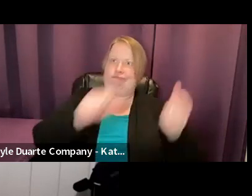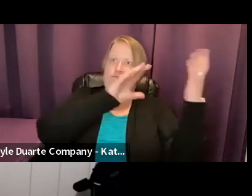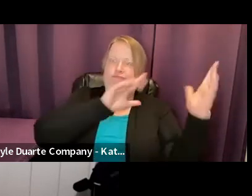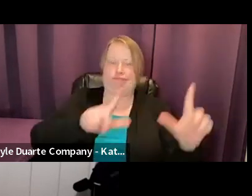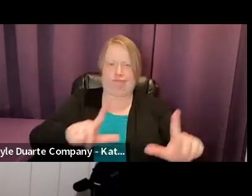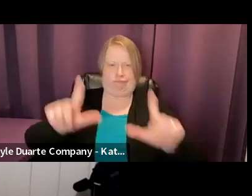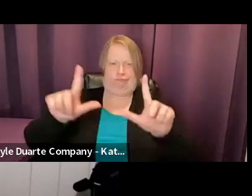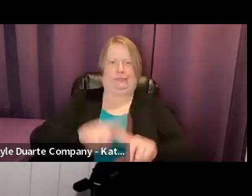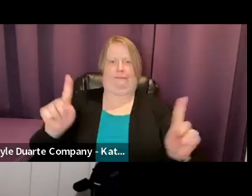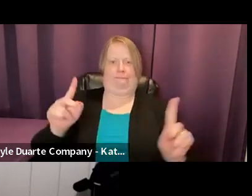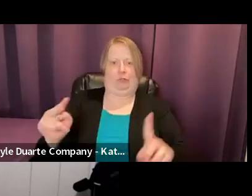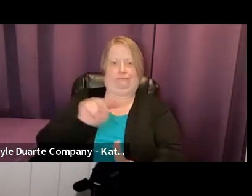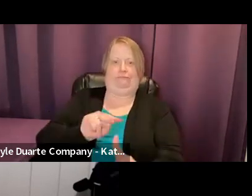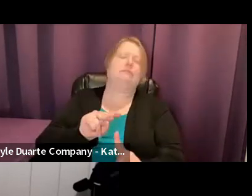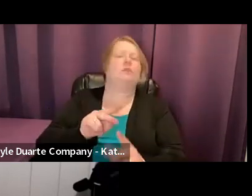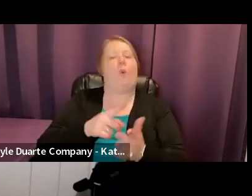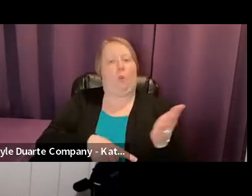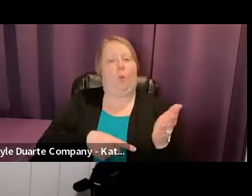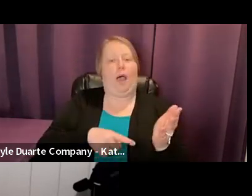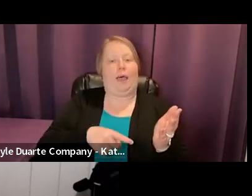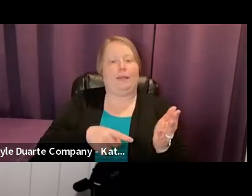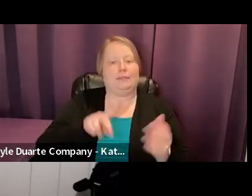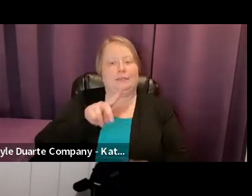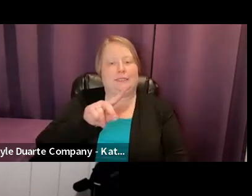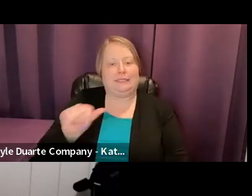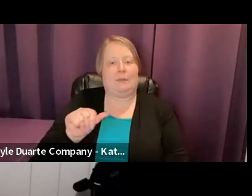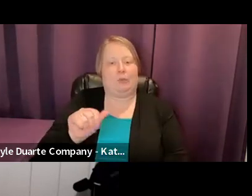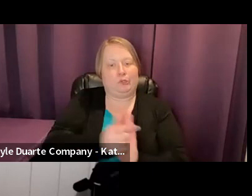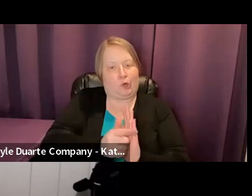advocate looks like, acts like, and does, and especially